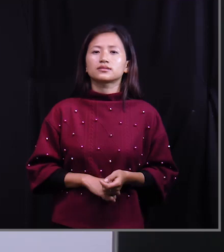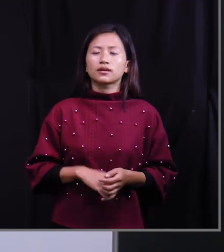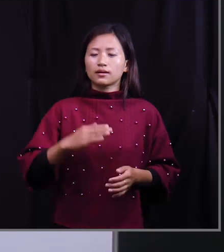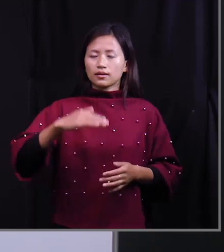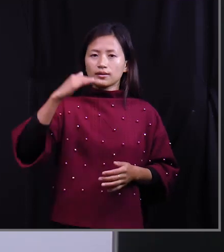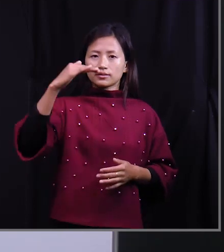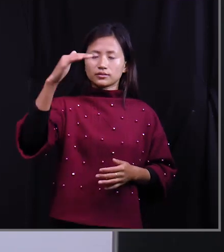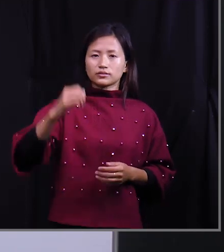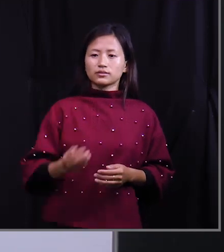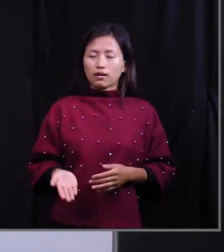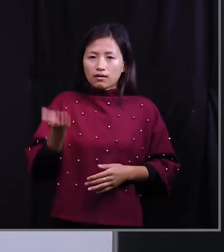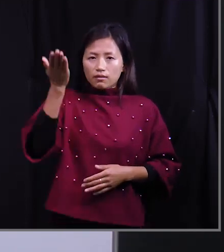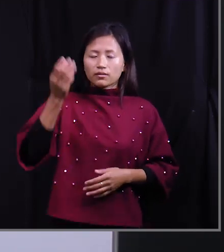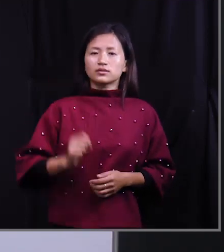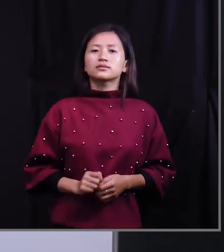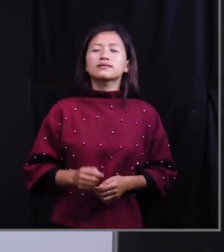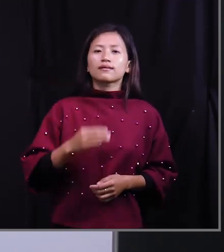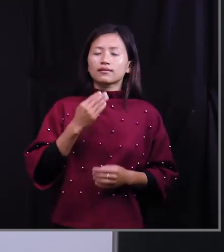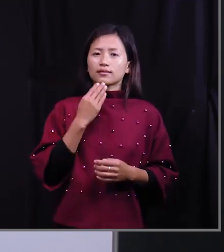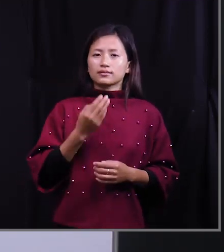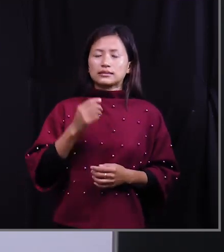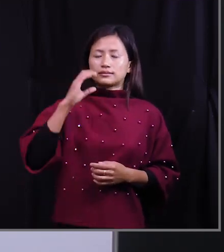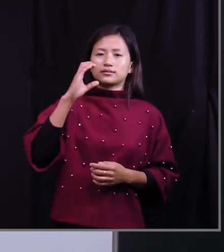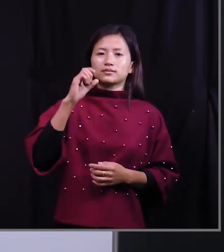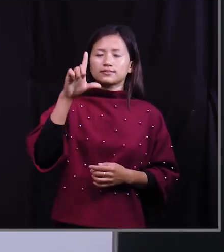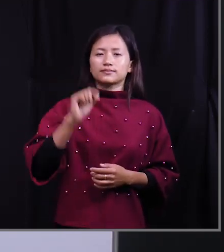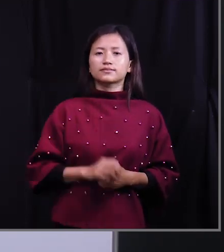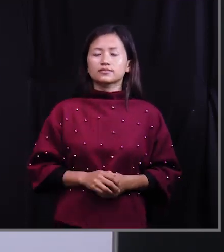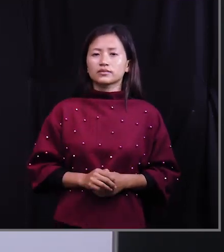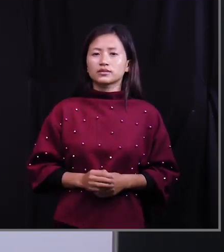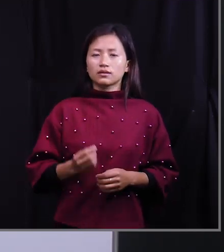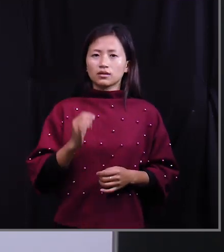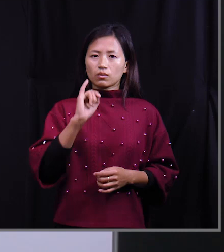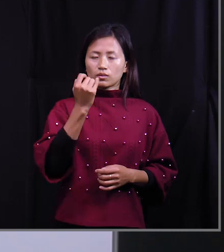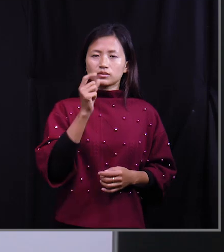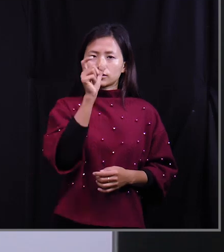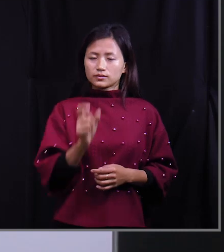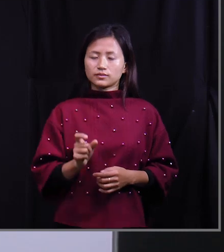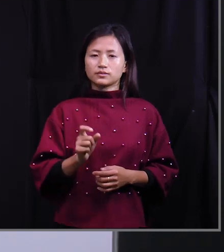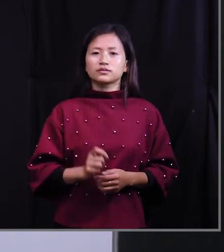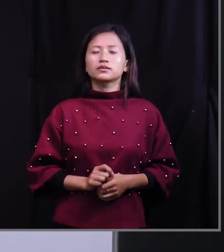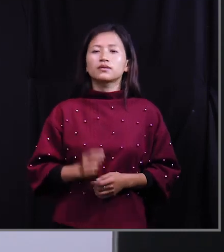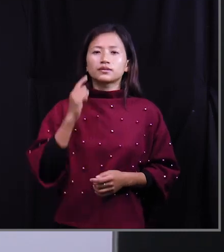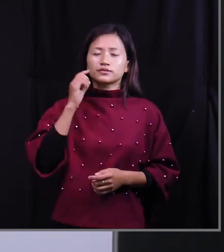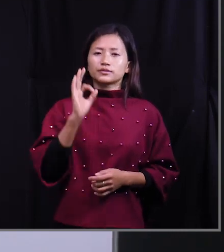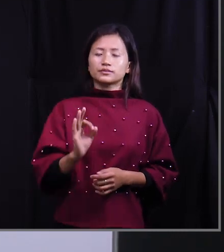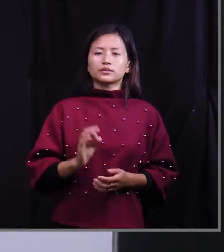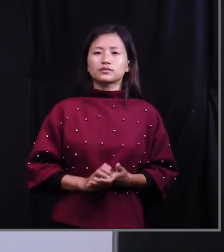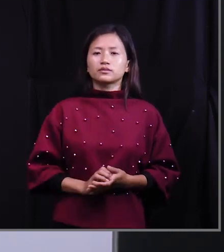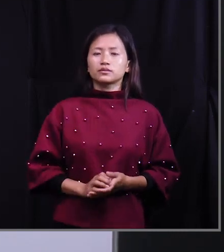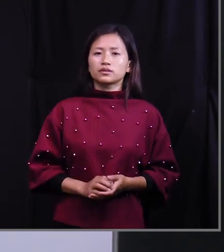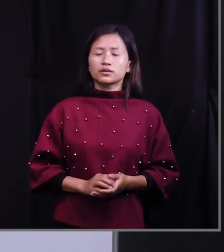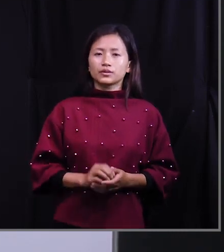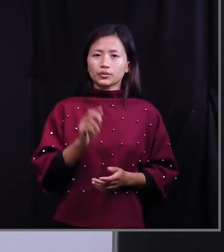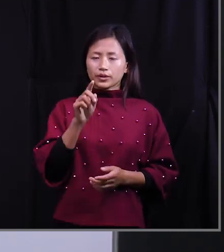into higher classes more about SWOT analysis. So as an individual also, SWOT analysis is very important. You have